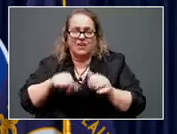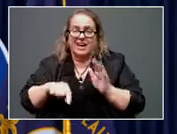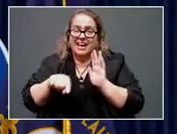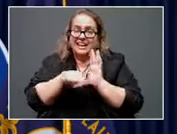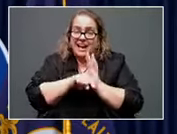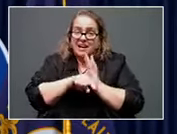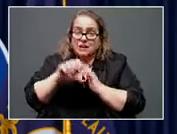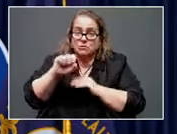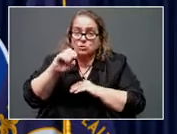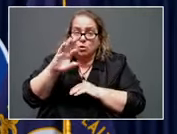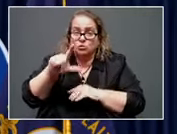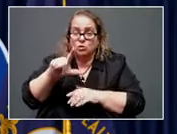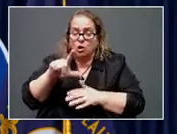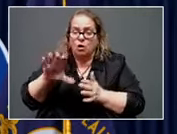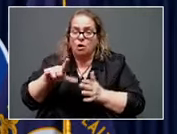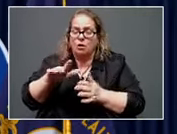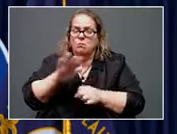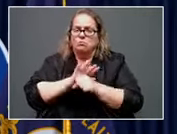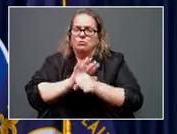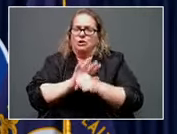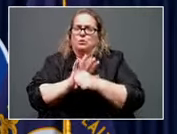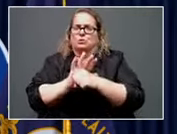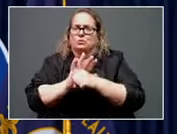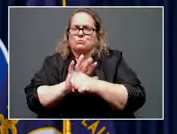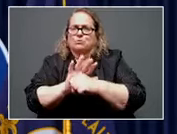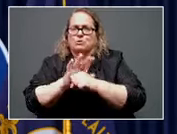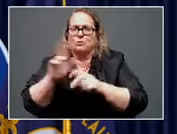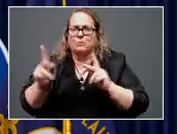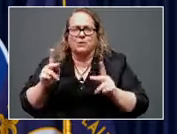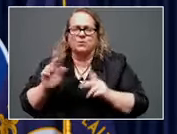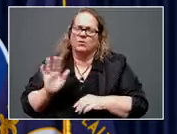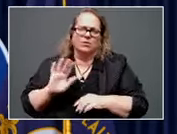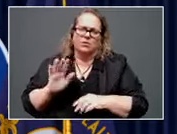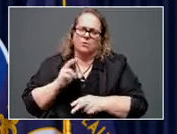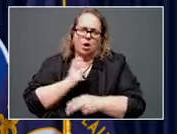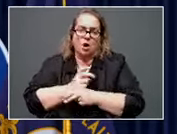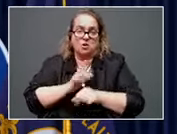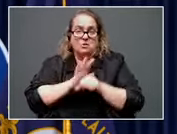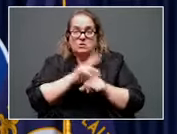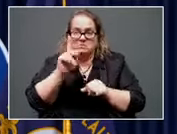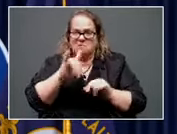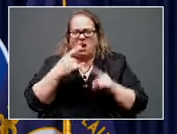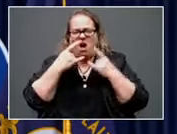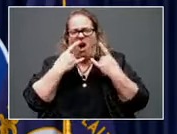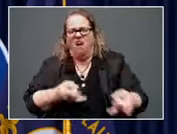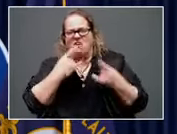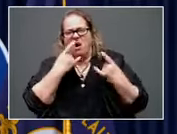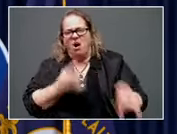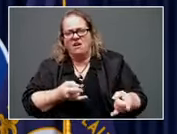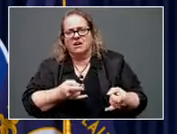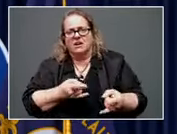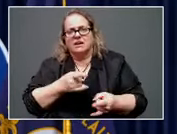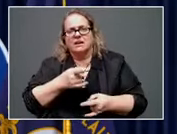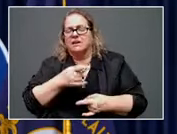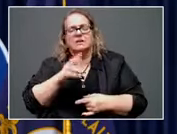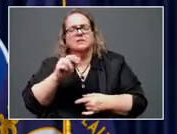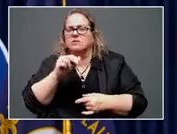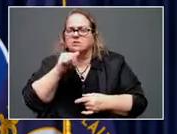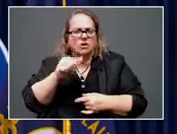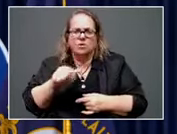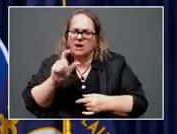hard, and it might push people to take off a mask when they need to be wearing them. And if you're somebody that's